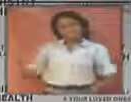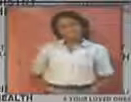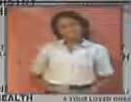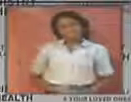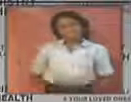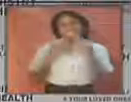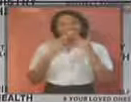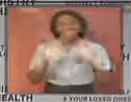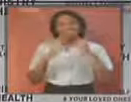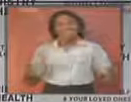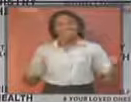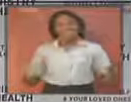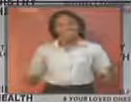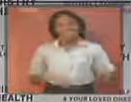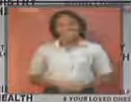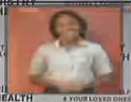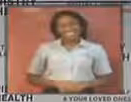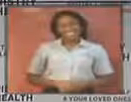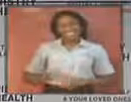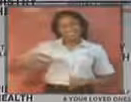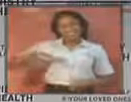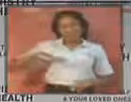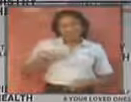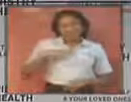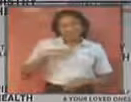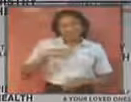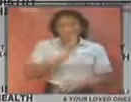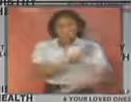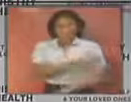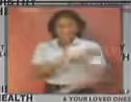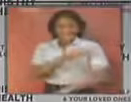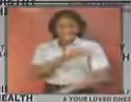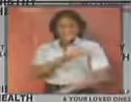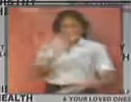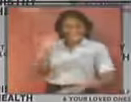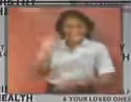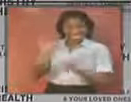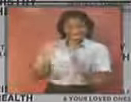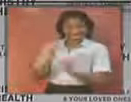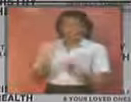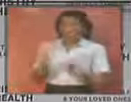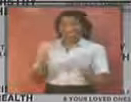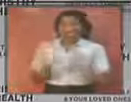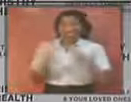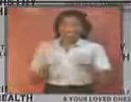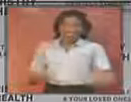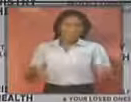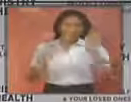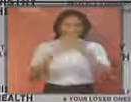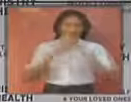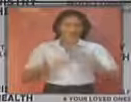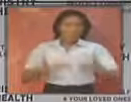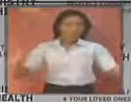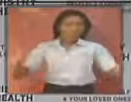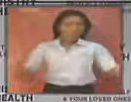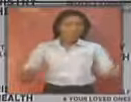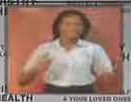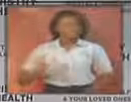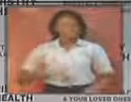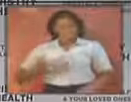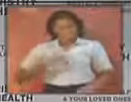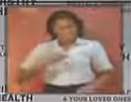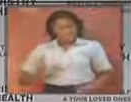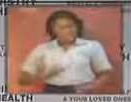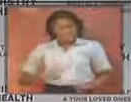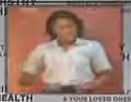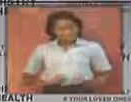Thank you very much, CEO. Very important reminders for the public there. And we are all very encouraged as well by